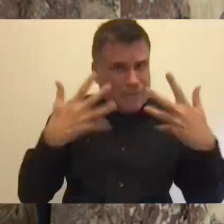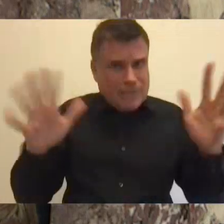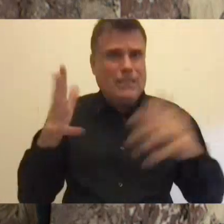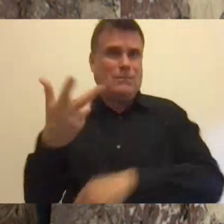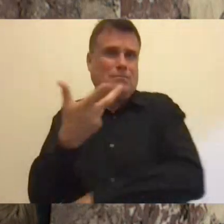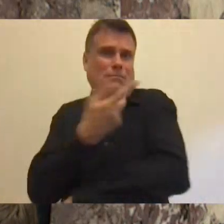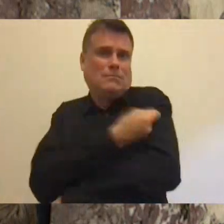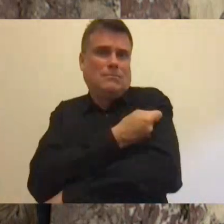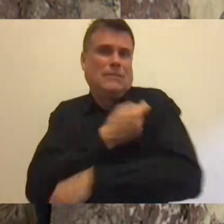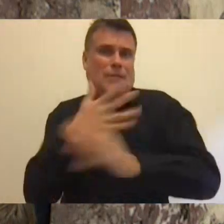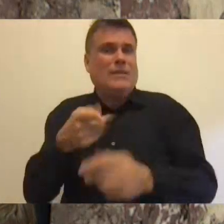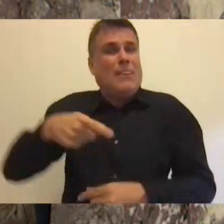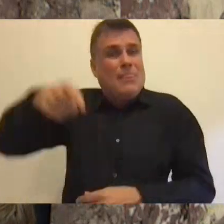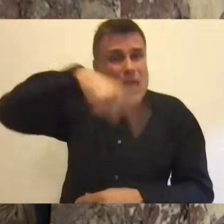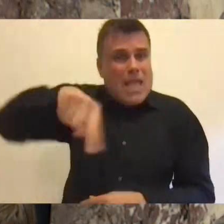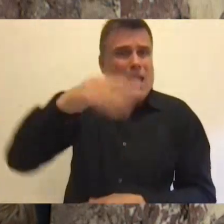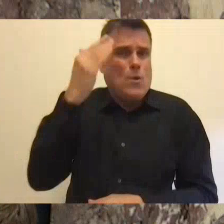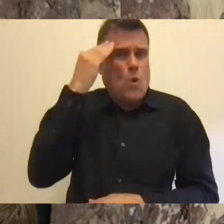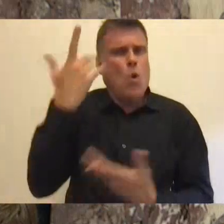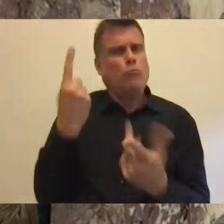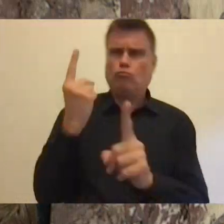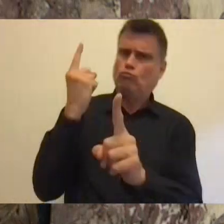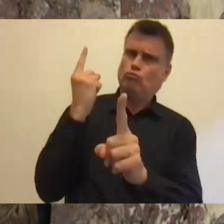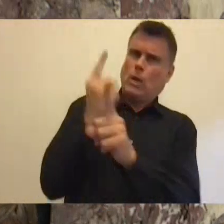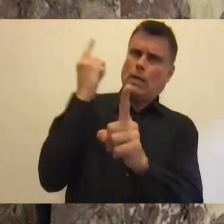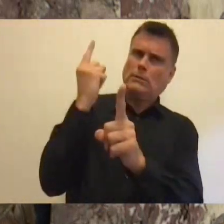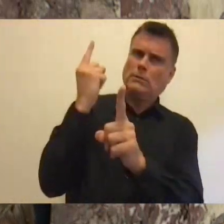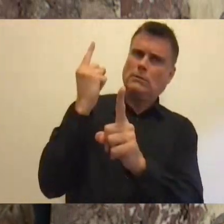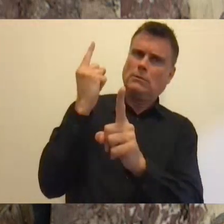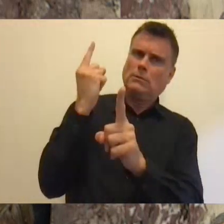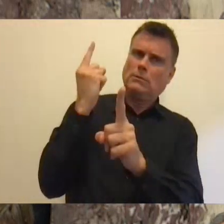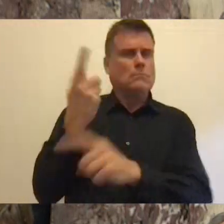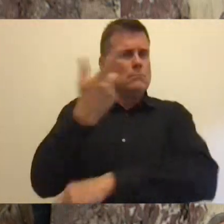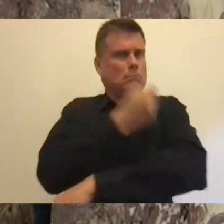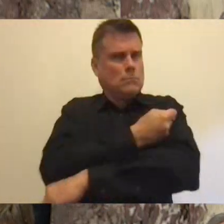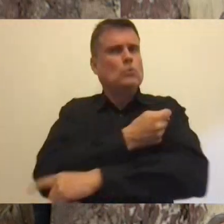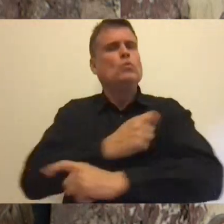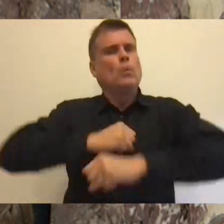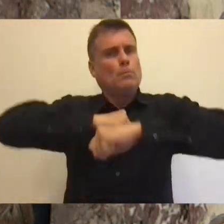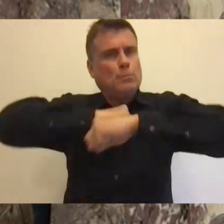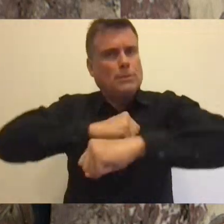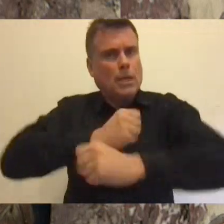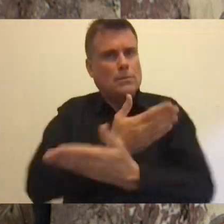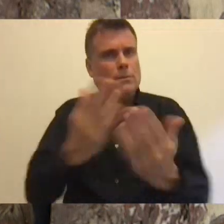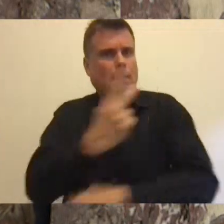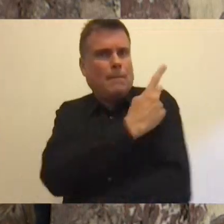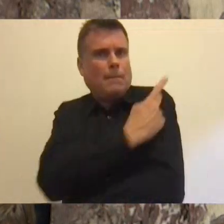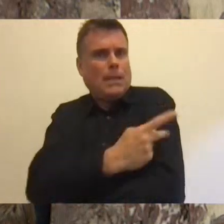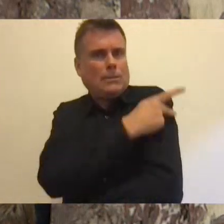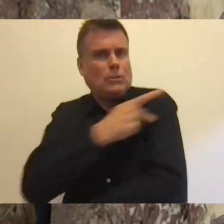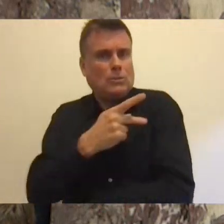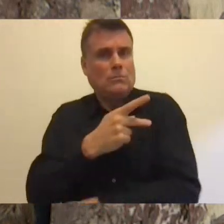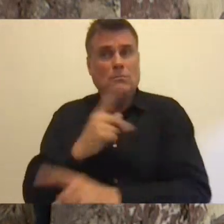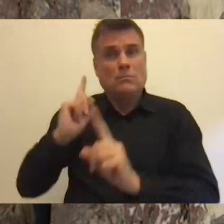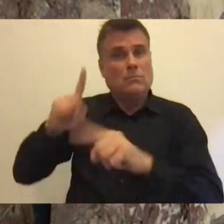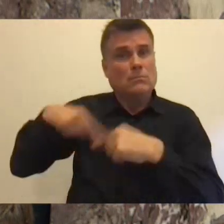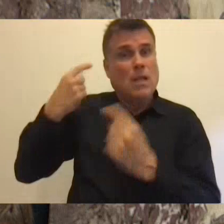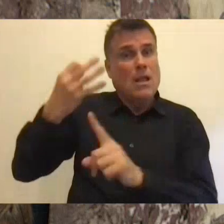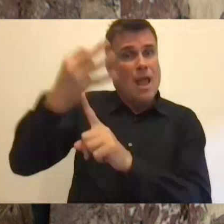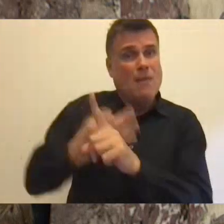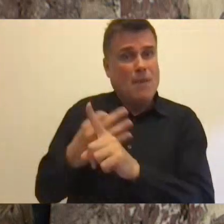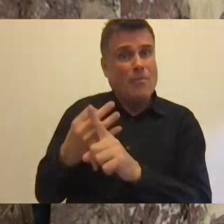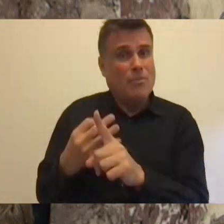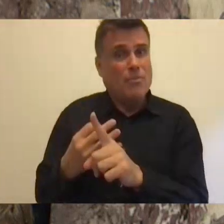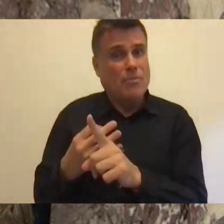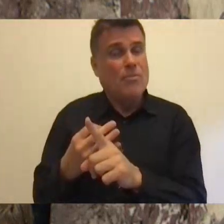last 9 months, Honourable Speaker, BC has added net new more than 700 family doctors. In the